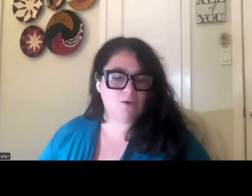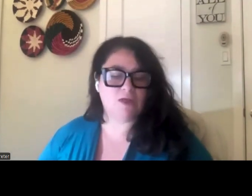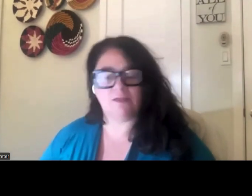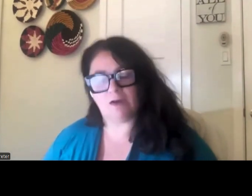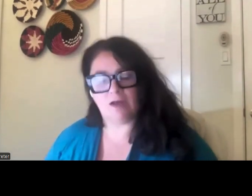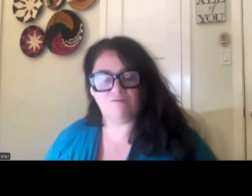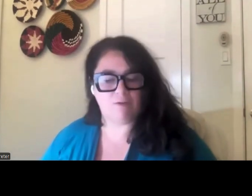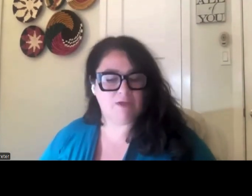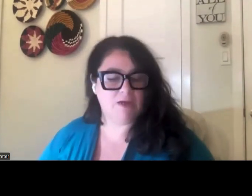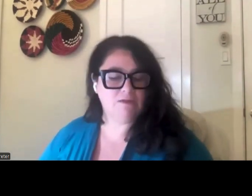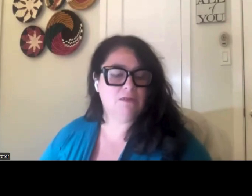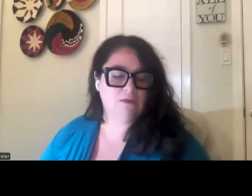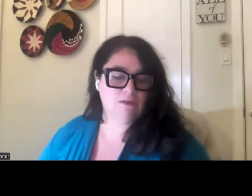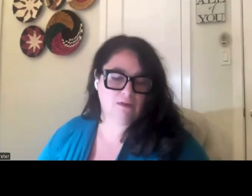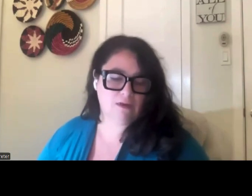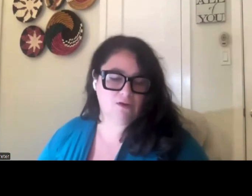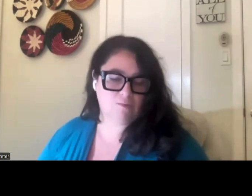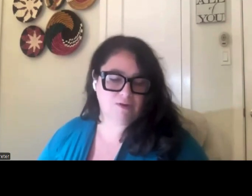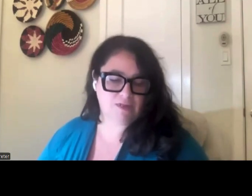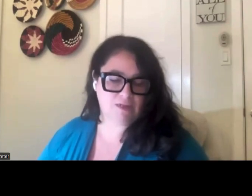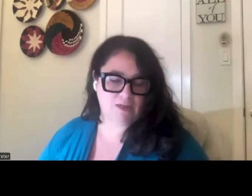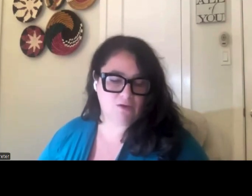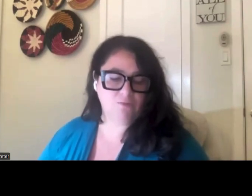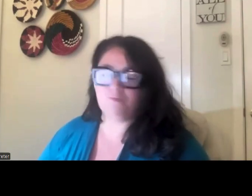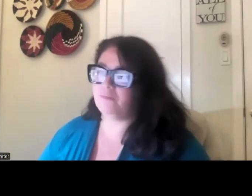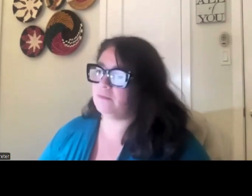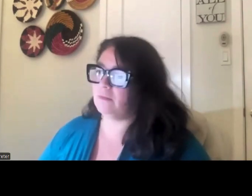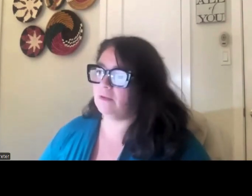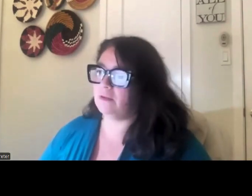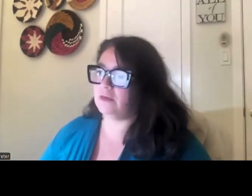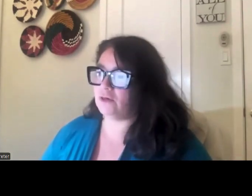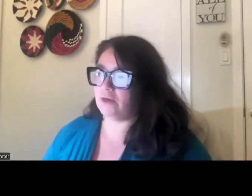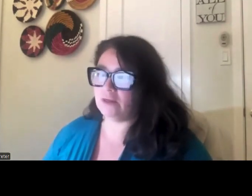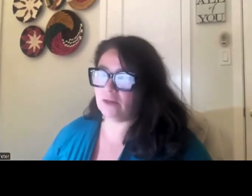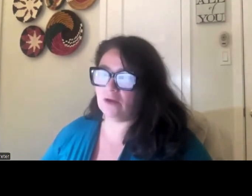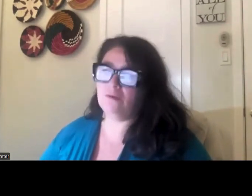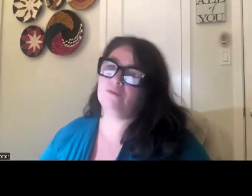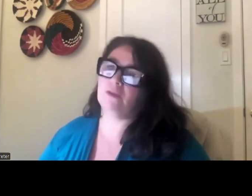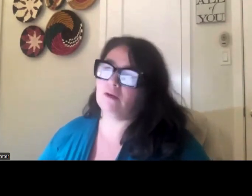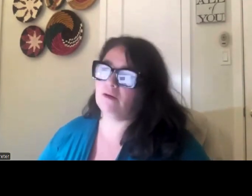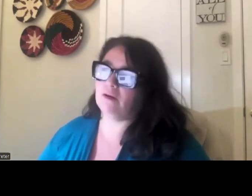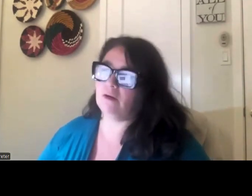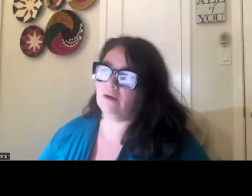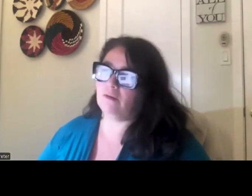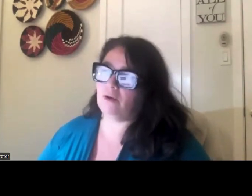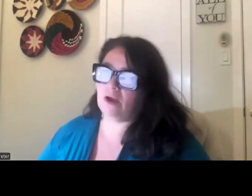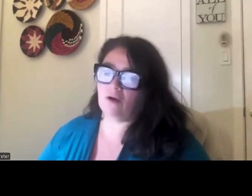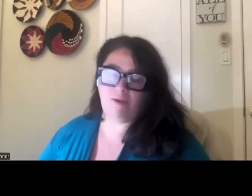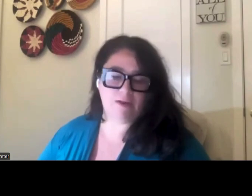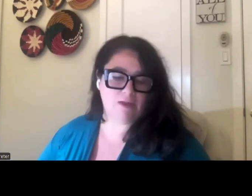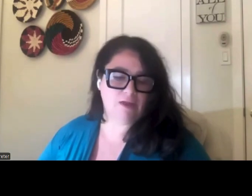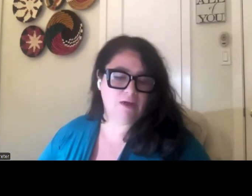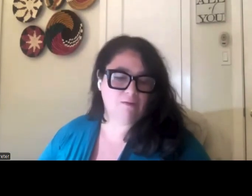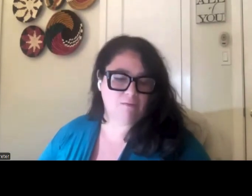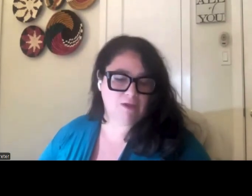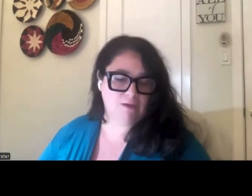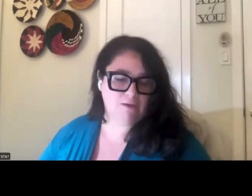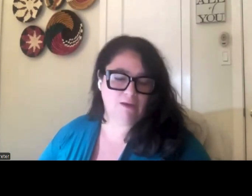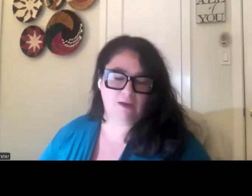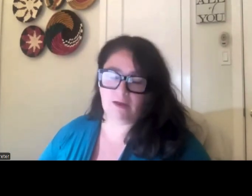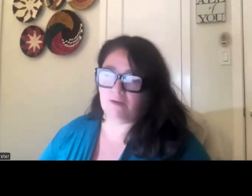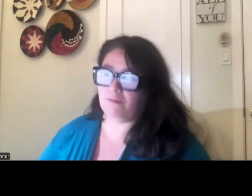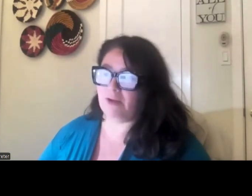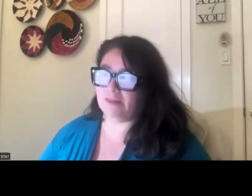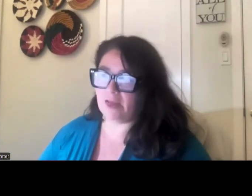present today. So without further ado, I'm going to share my screen. You'll briefly see a few things pop up, and then you